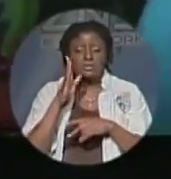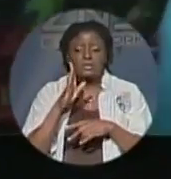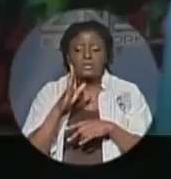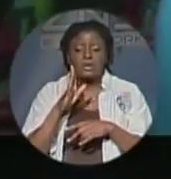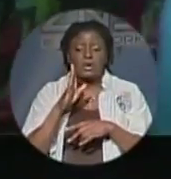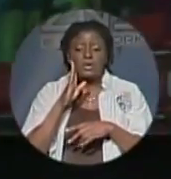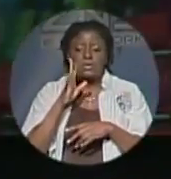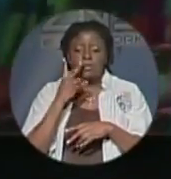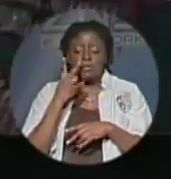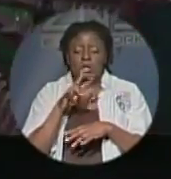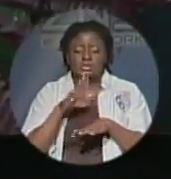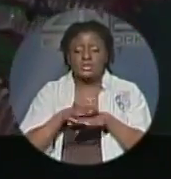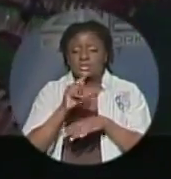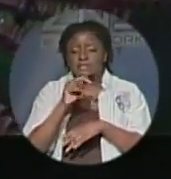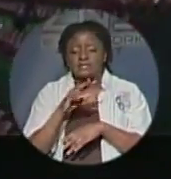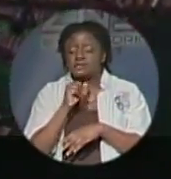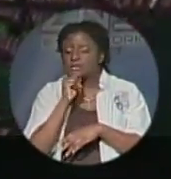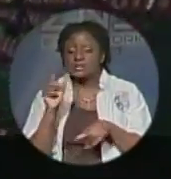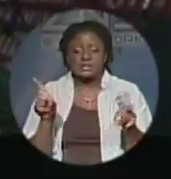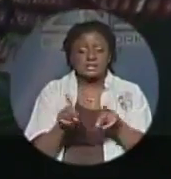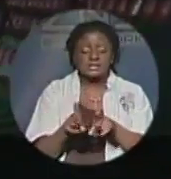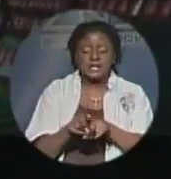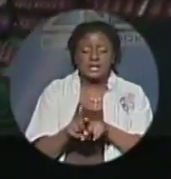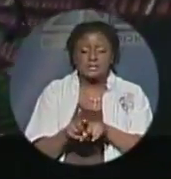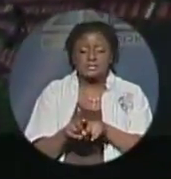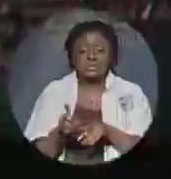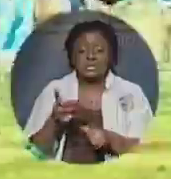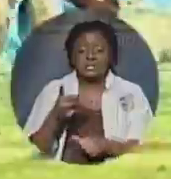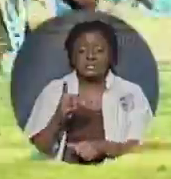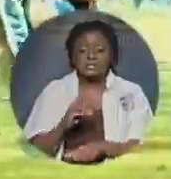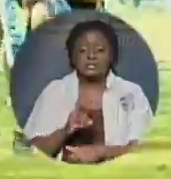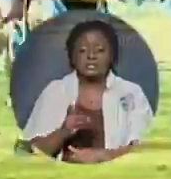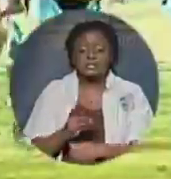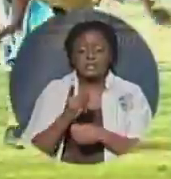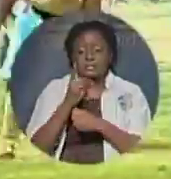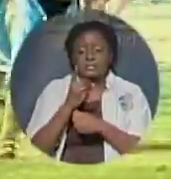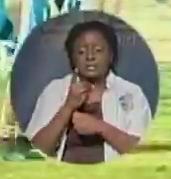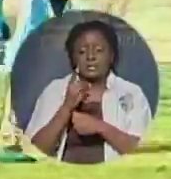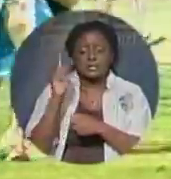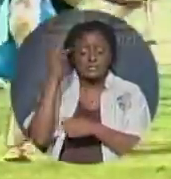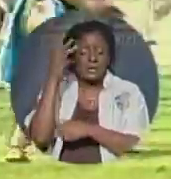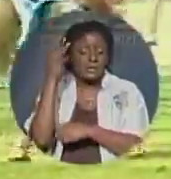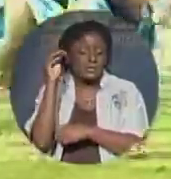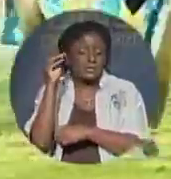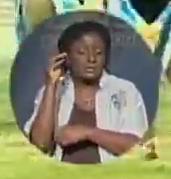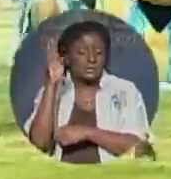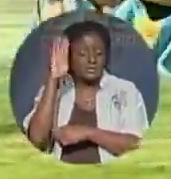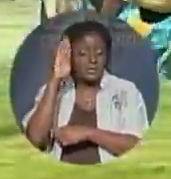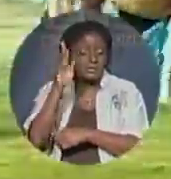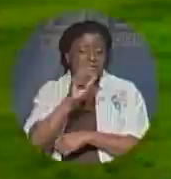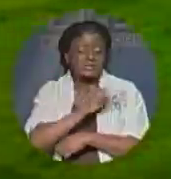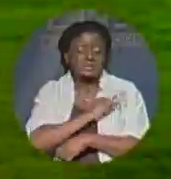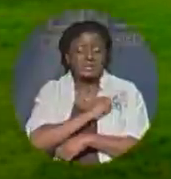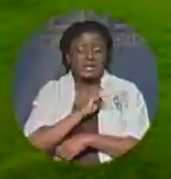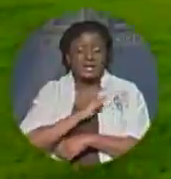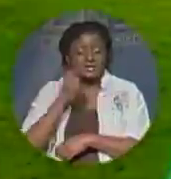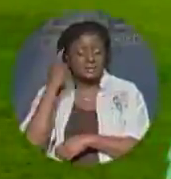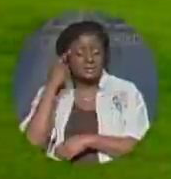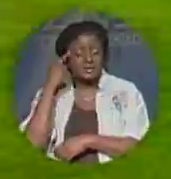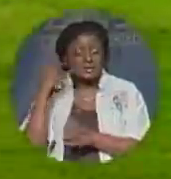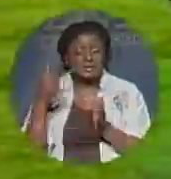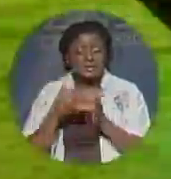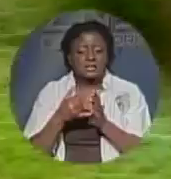here live. Deputy Prime Minister Brent Symonette was among those enjoying the evening. I think it was excellent. I think